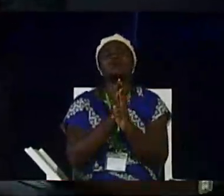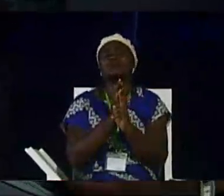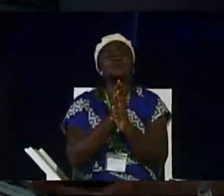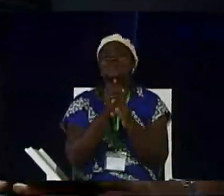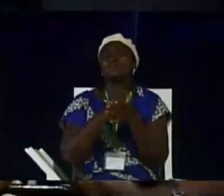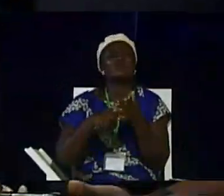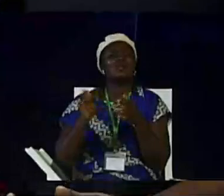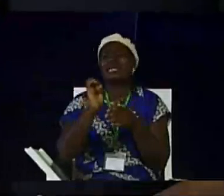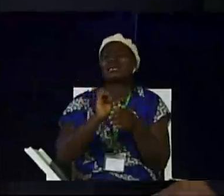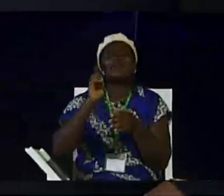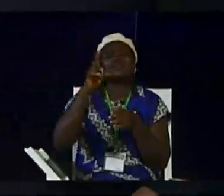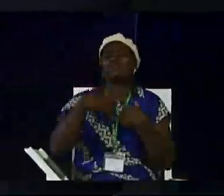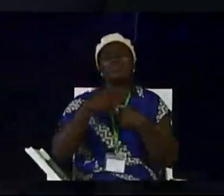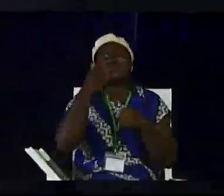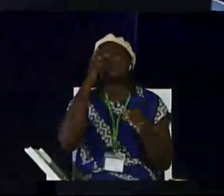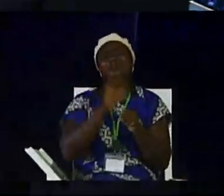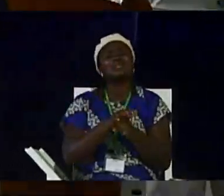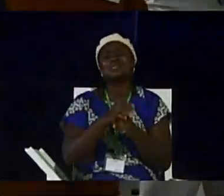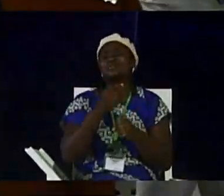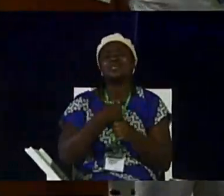whatever you have promised me,